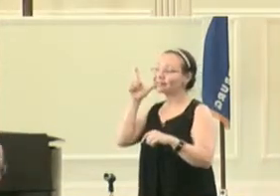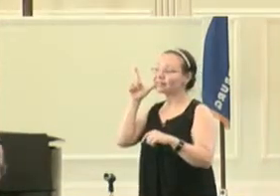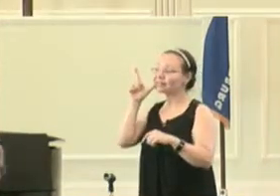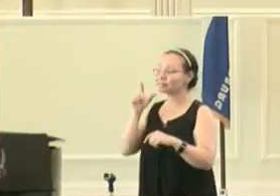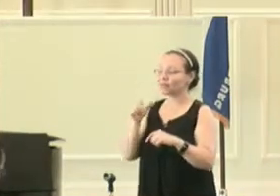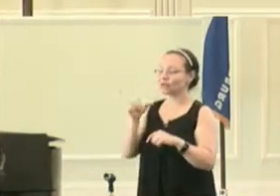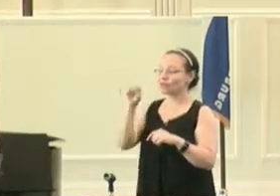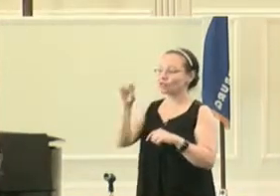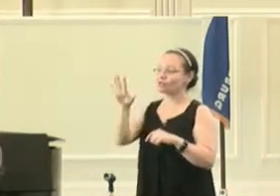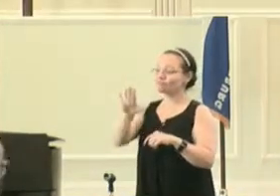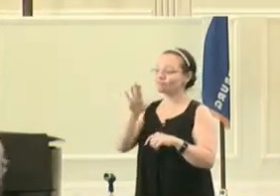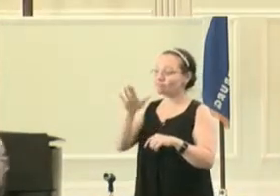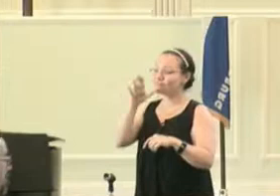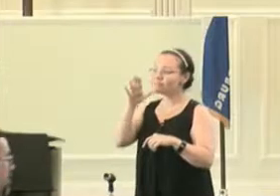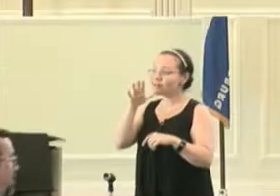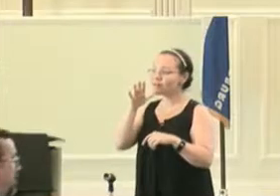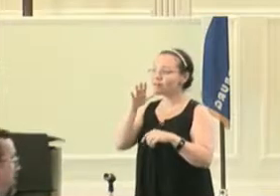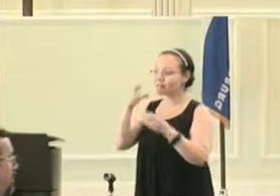him?